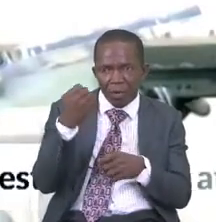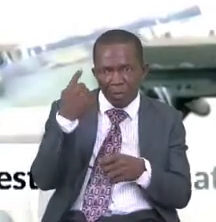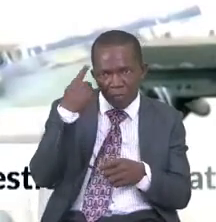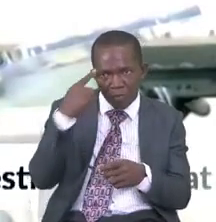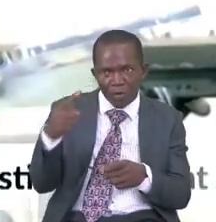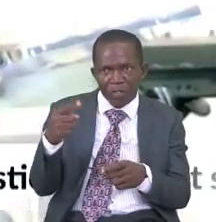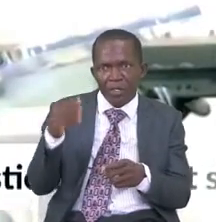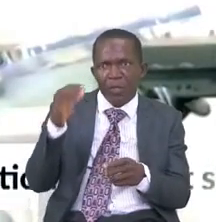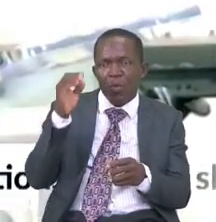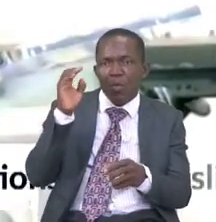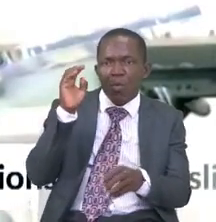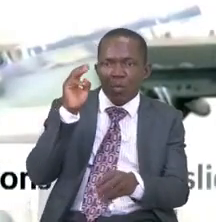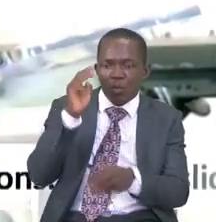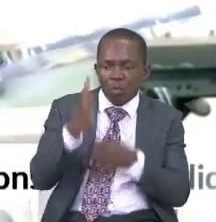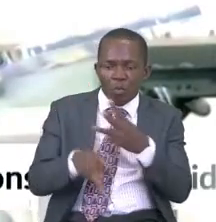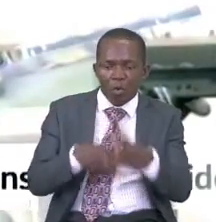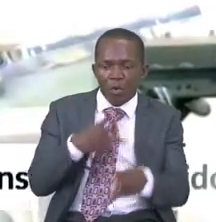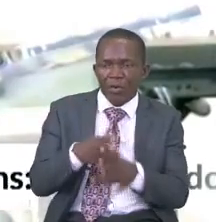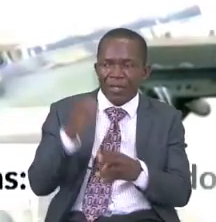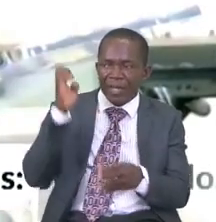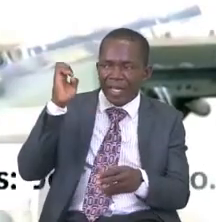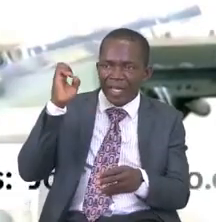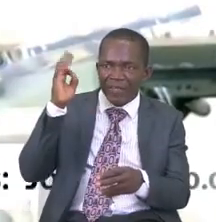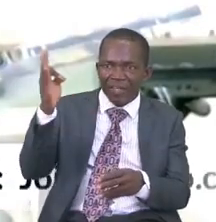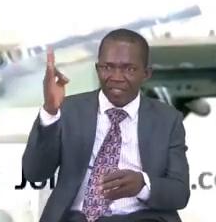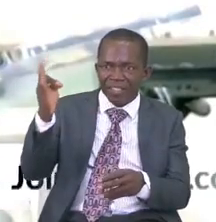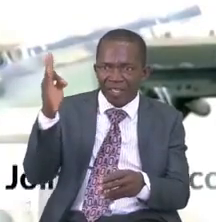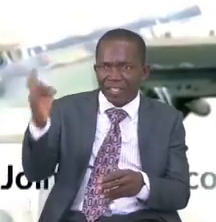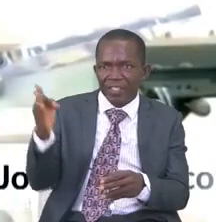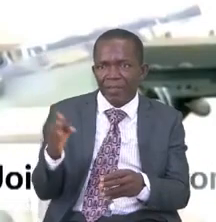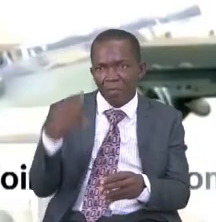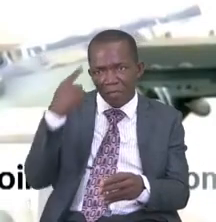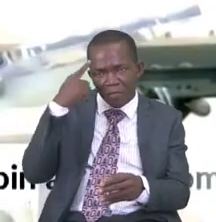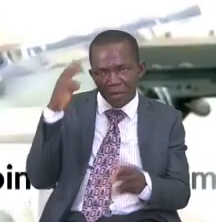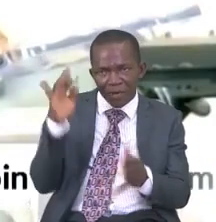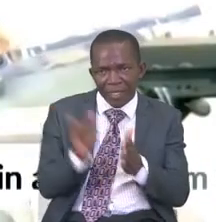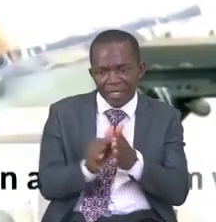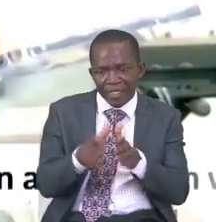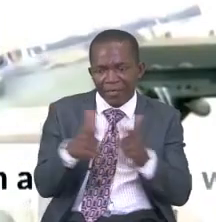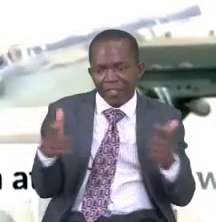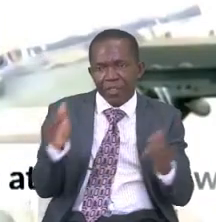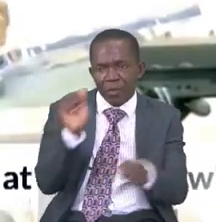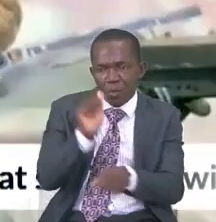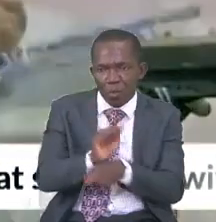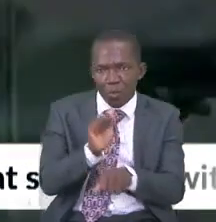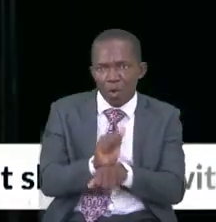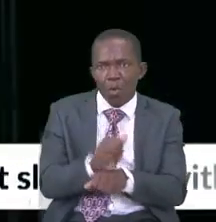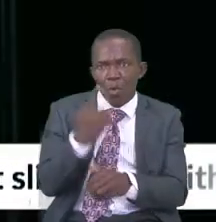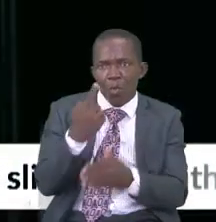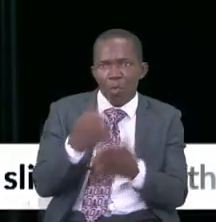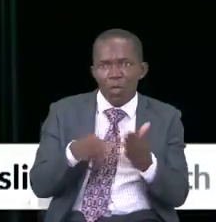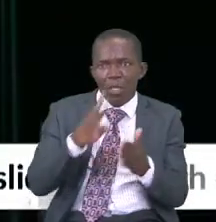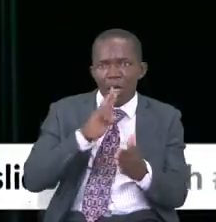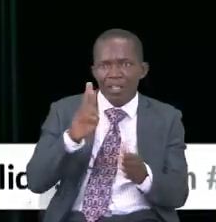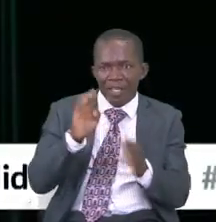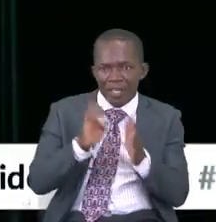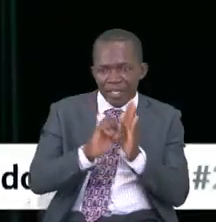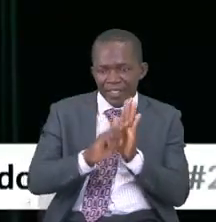we strategically position people for that task, what are some examples we can learn? Number one, we can learn from